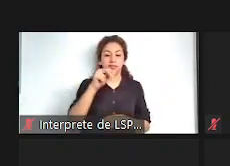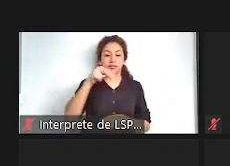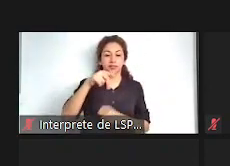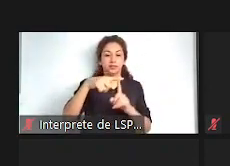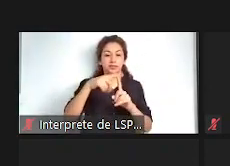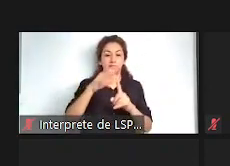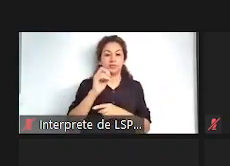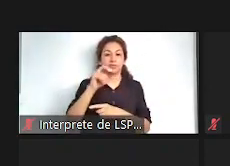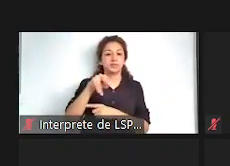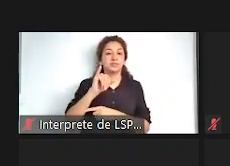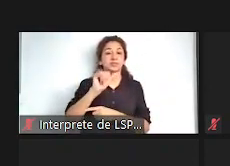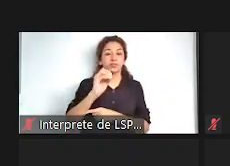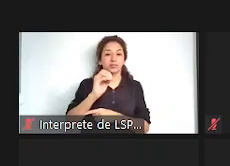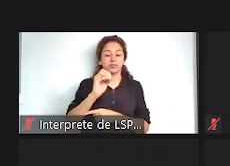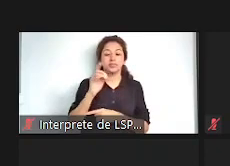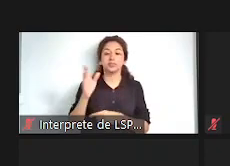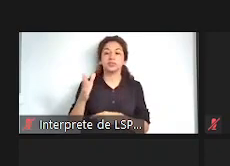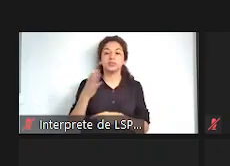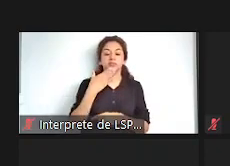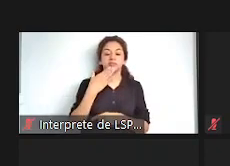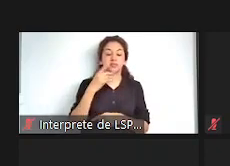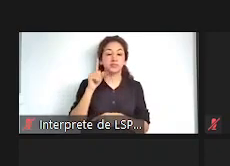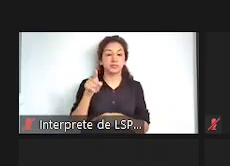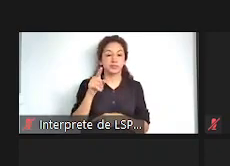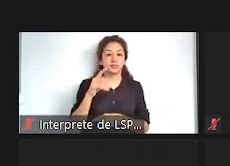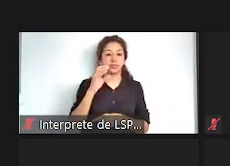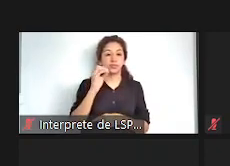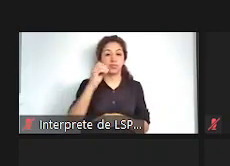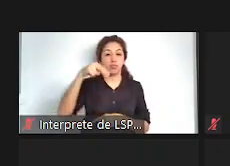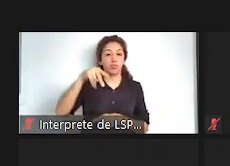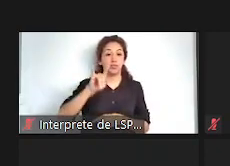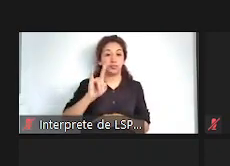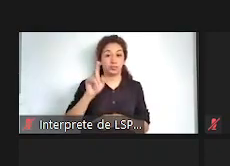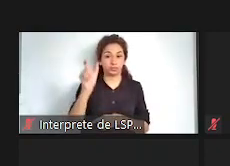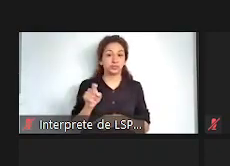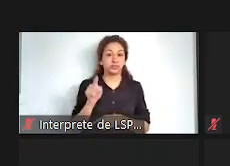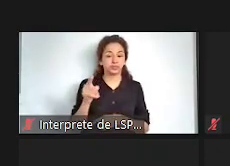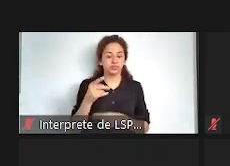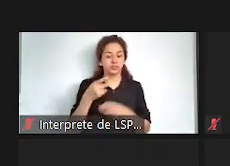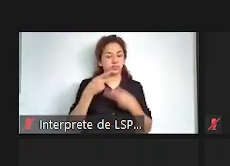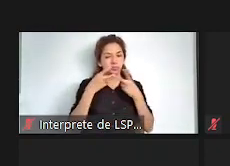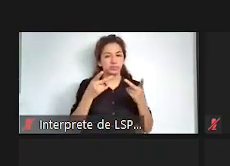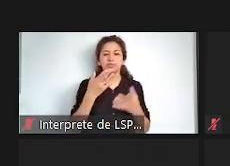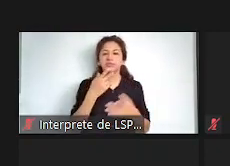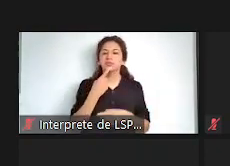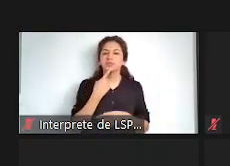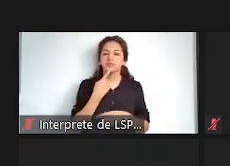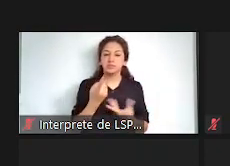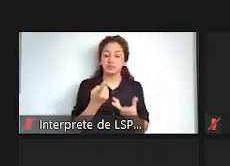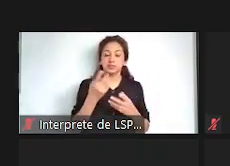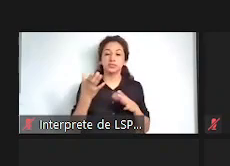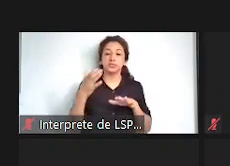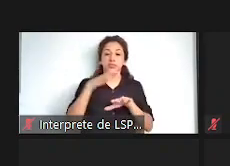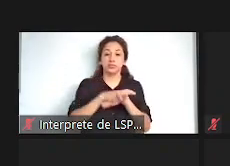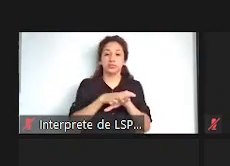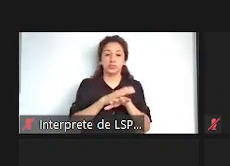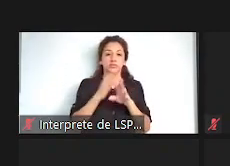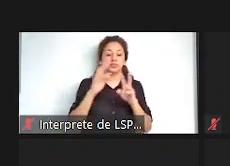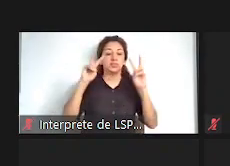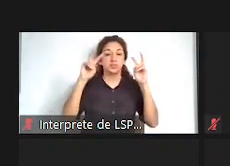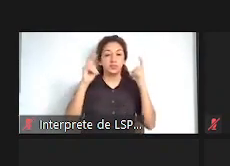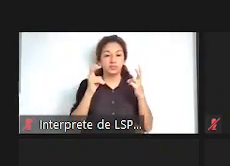eteres general secretary of the united nations that said at an international summit on the